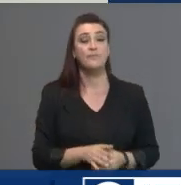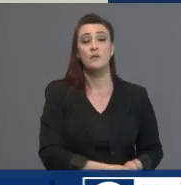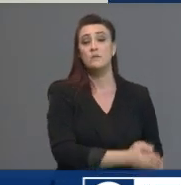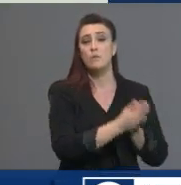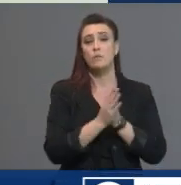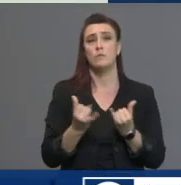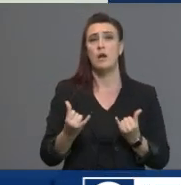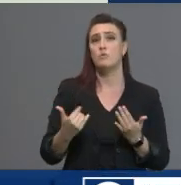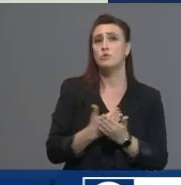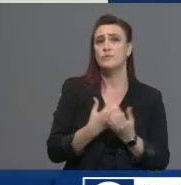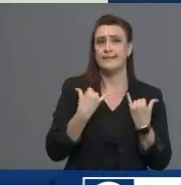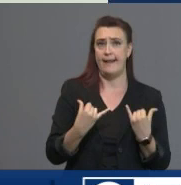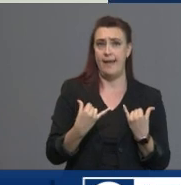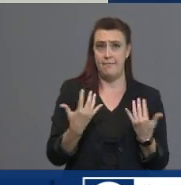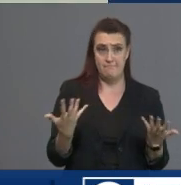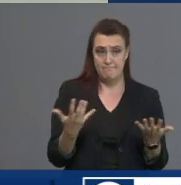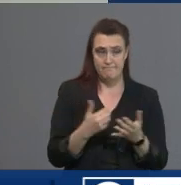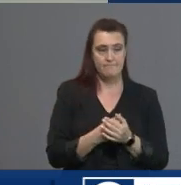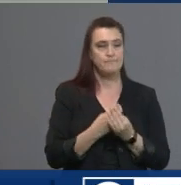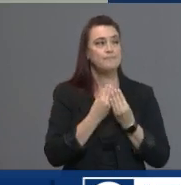what's new today.